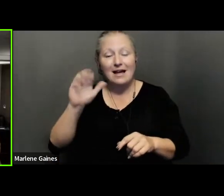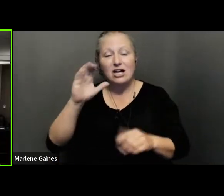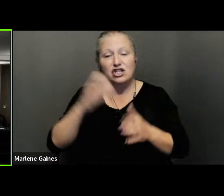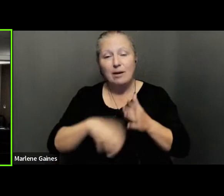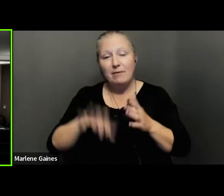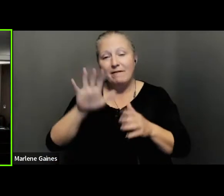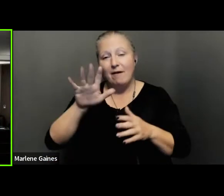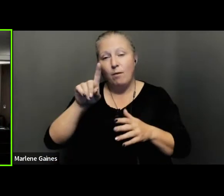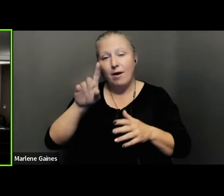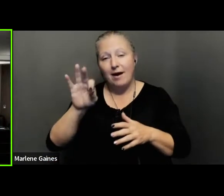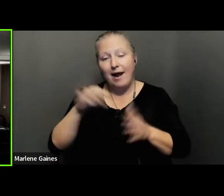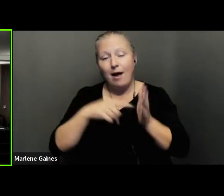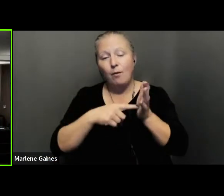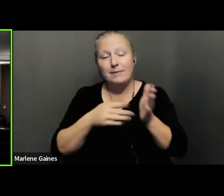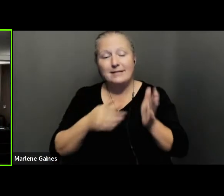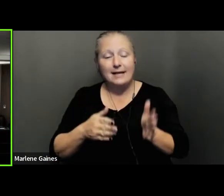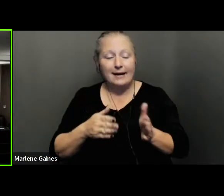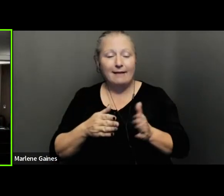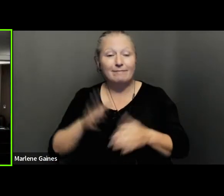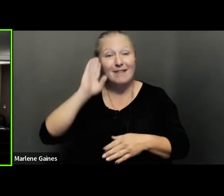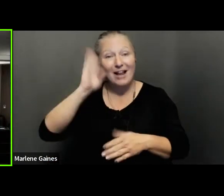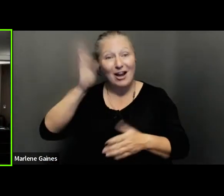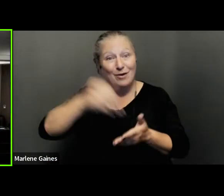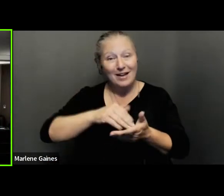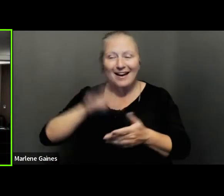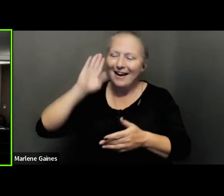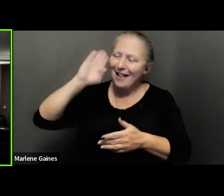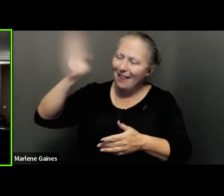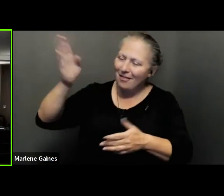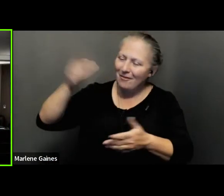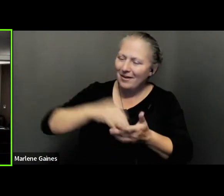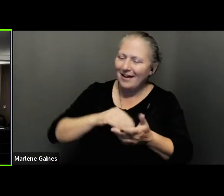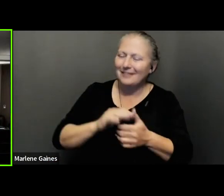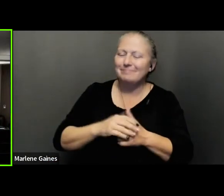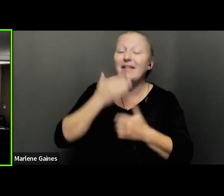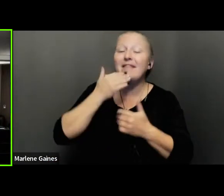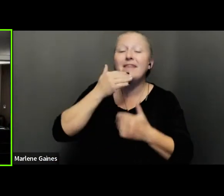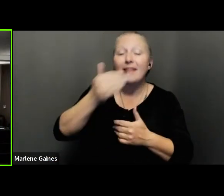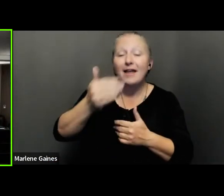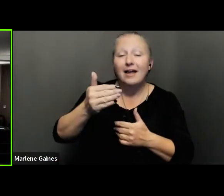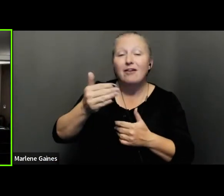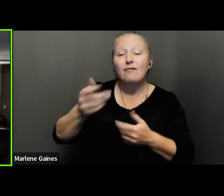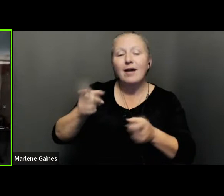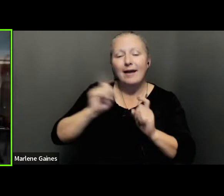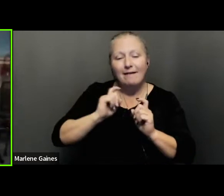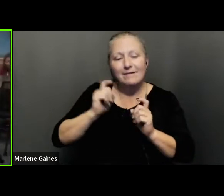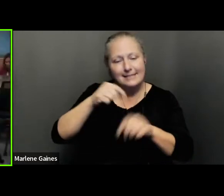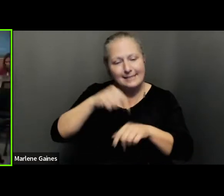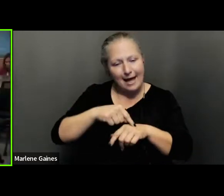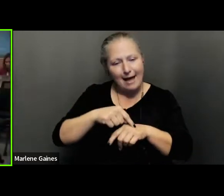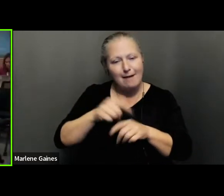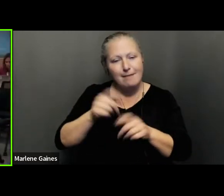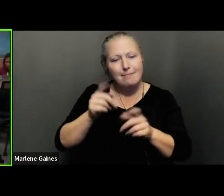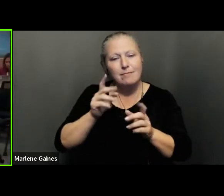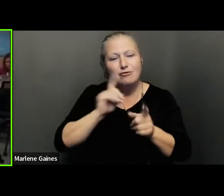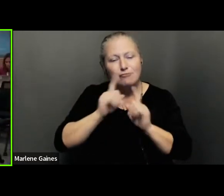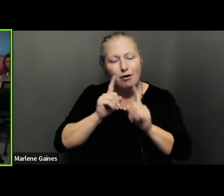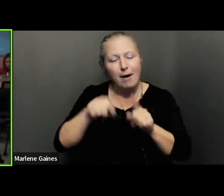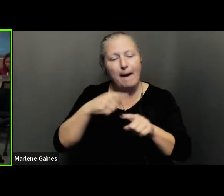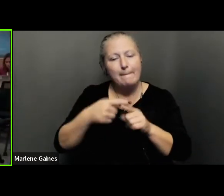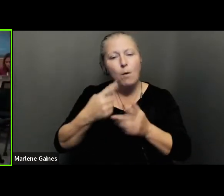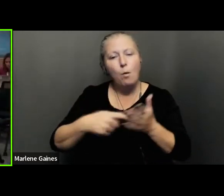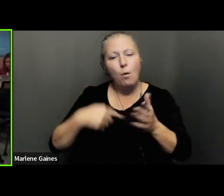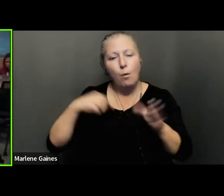519 representative. Hi again. Again, thank you very much for giving us our time to talk a little bit about what we've